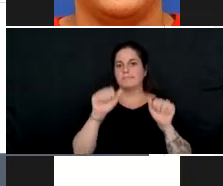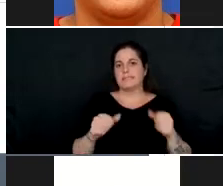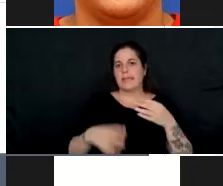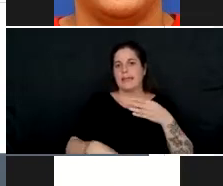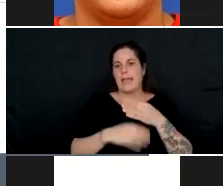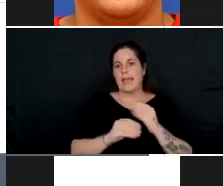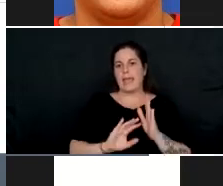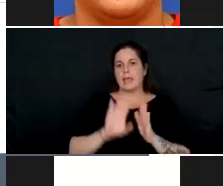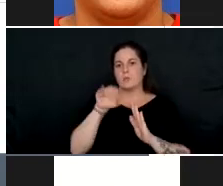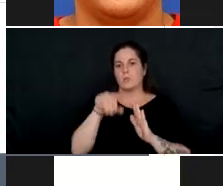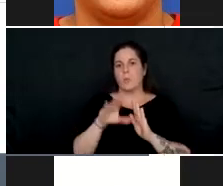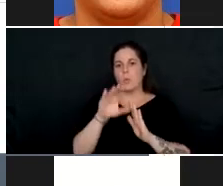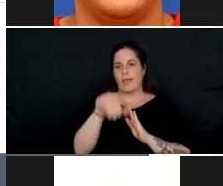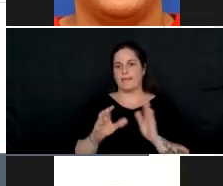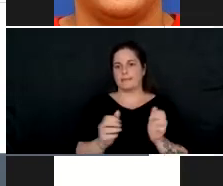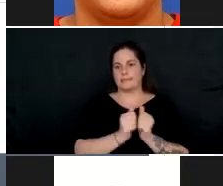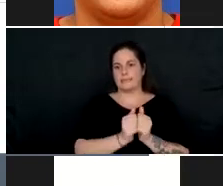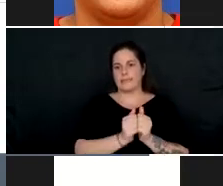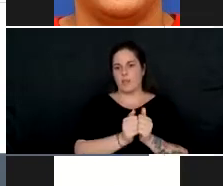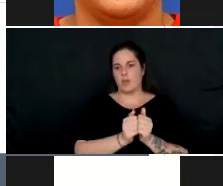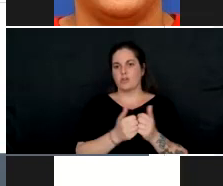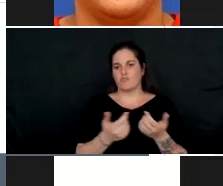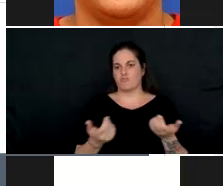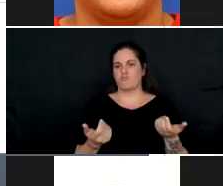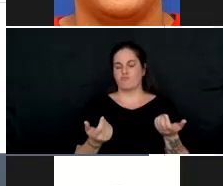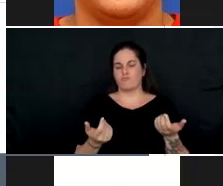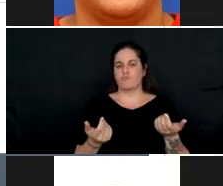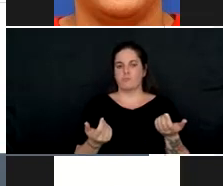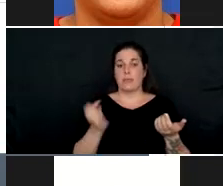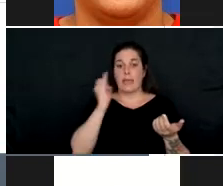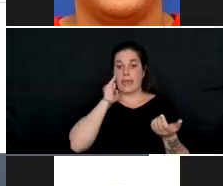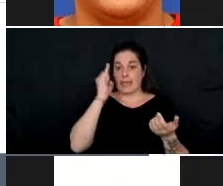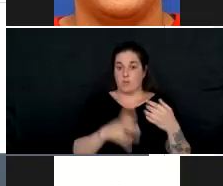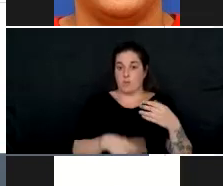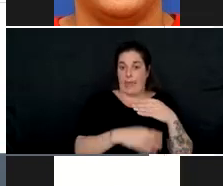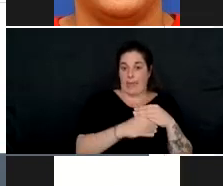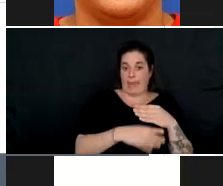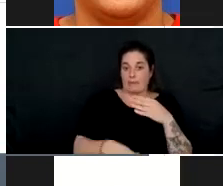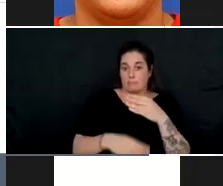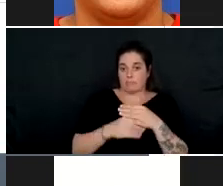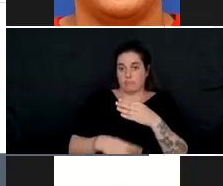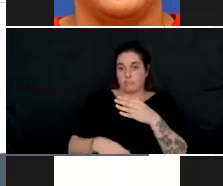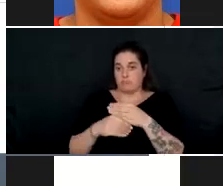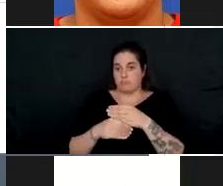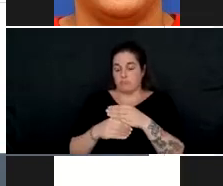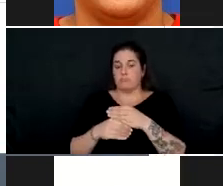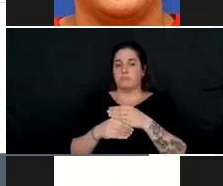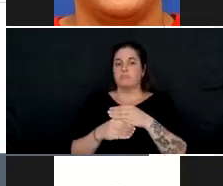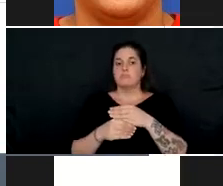together. We can add waves together. And if we add them so that they are